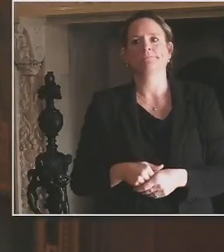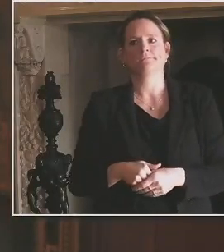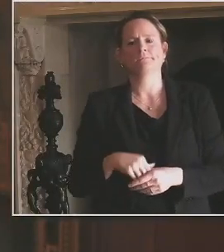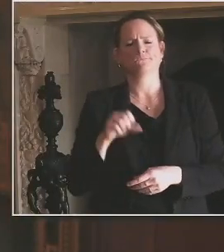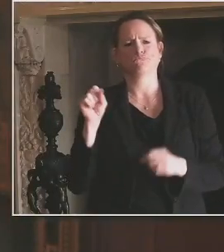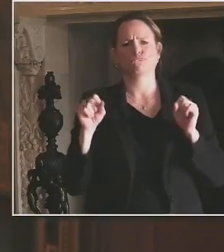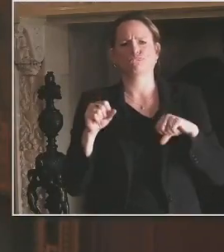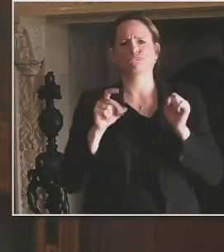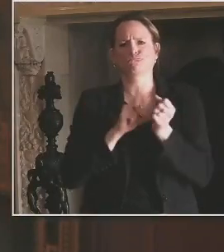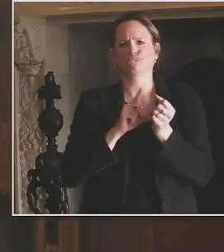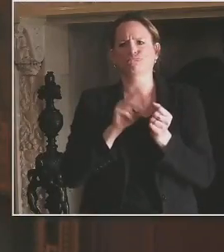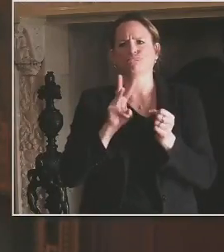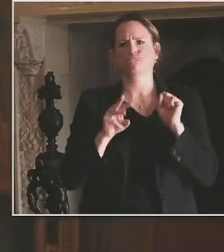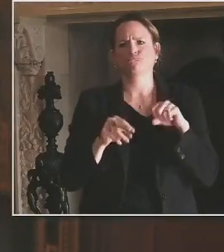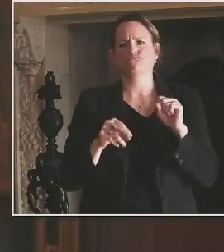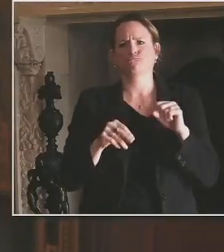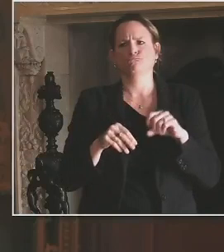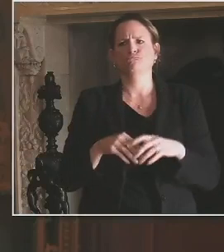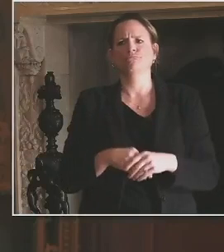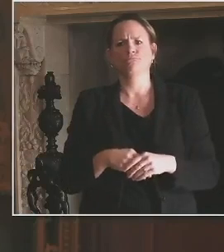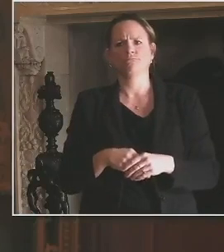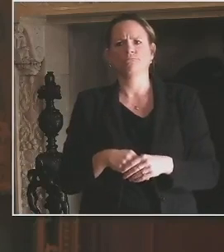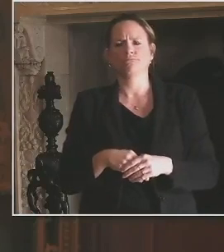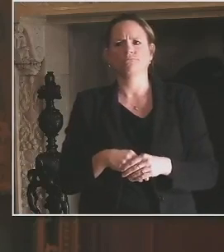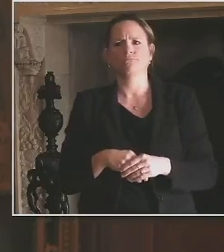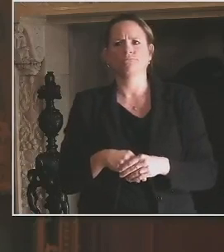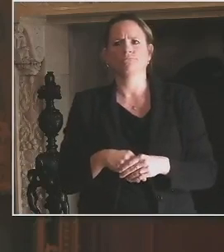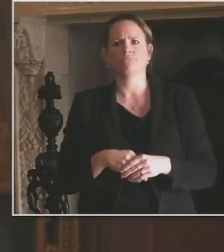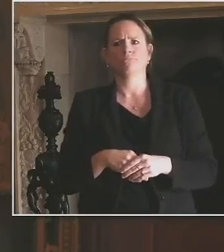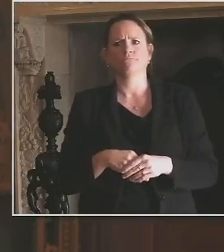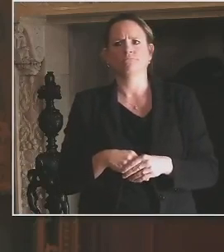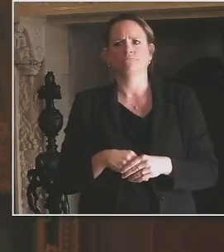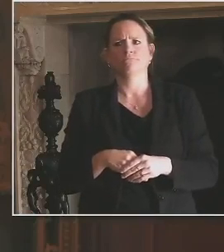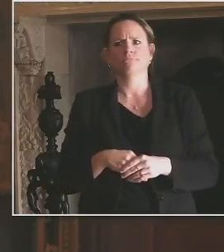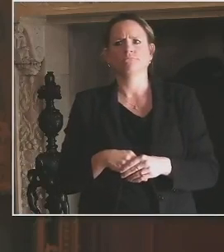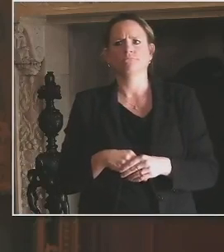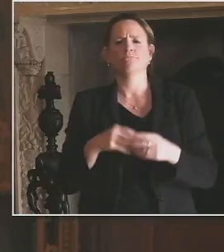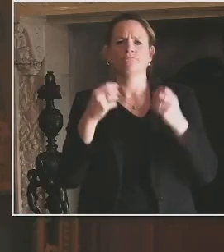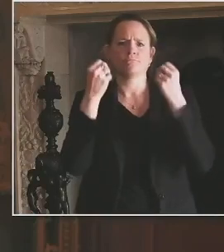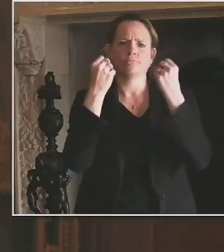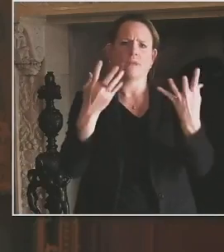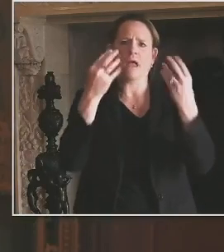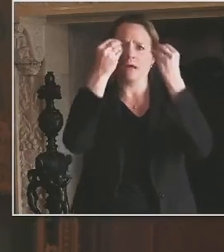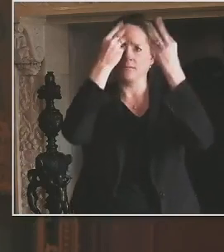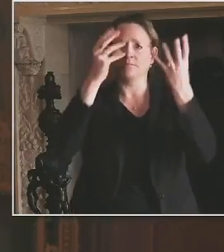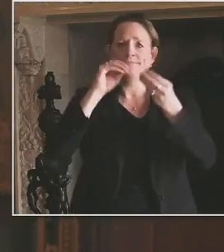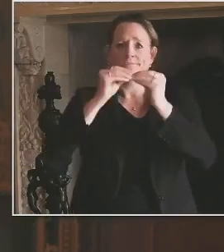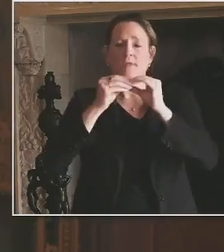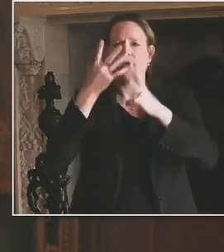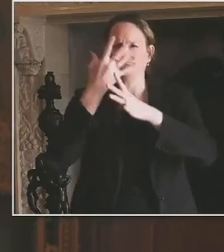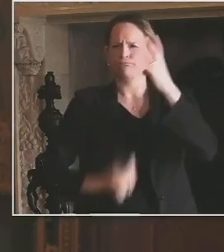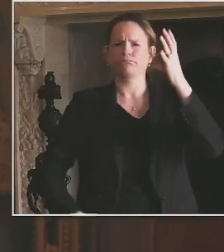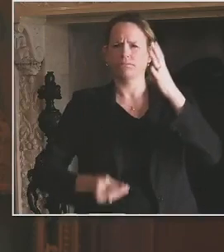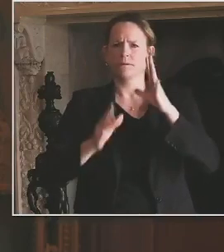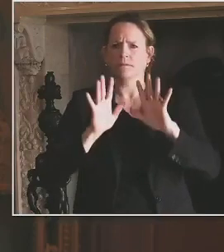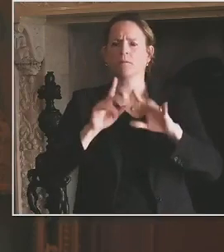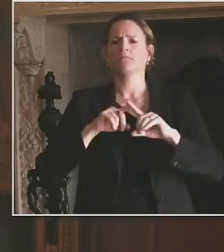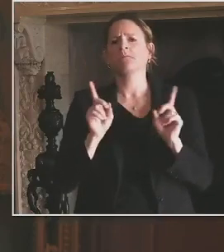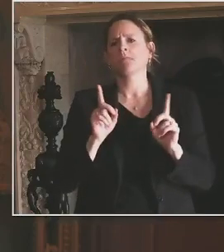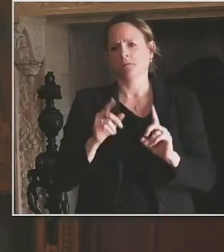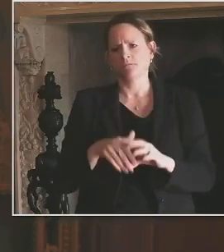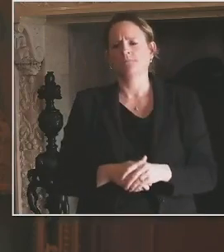time that we purport the data are missing. So we have incomplete data related to all of these exposures. But I would say